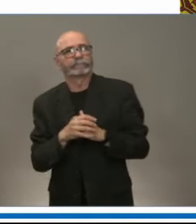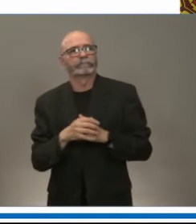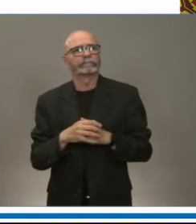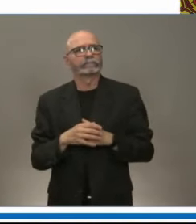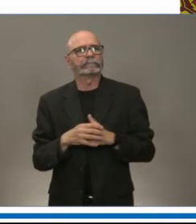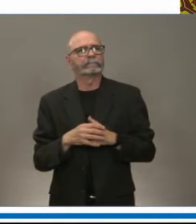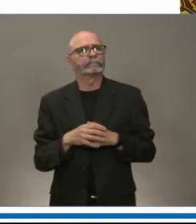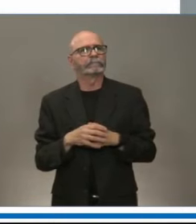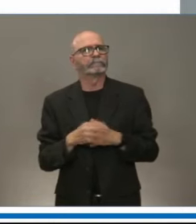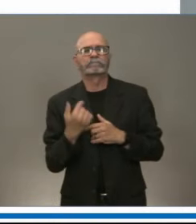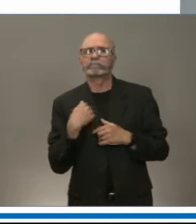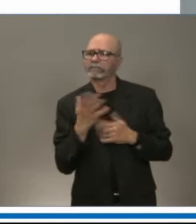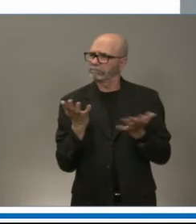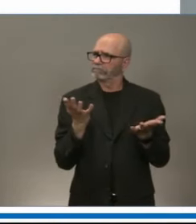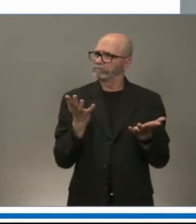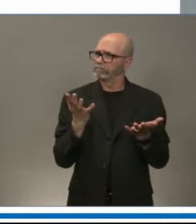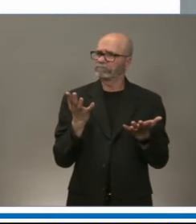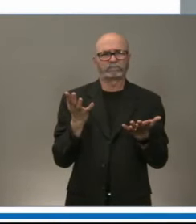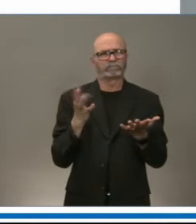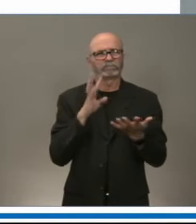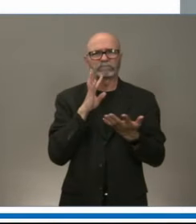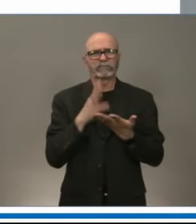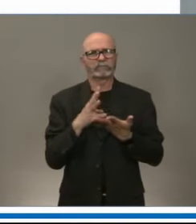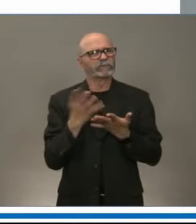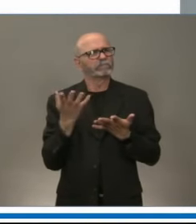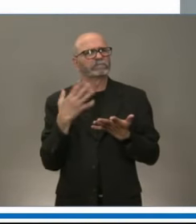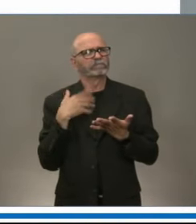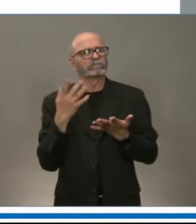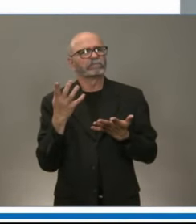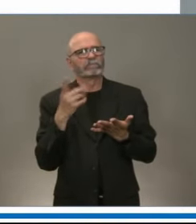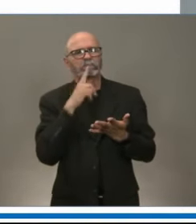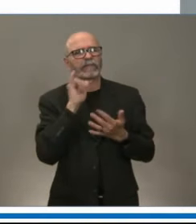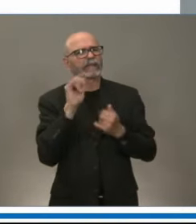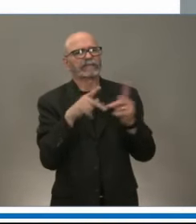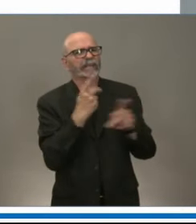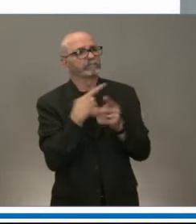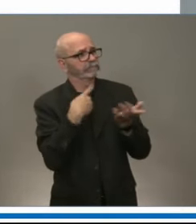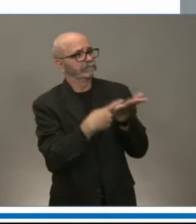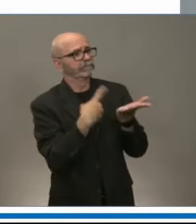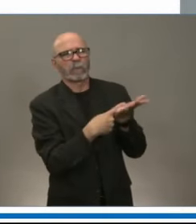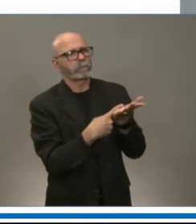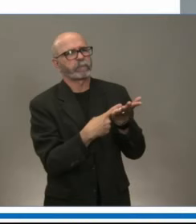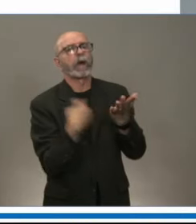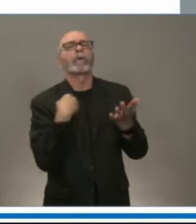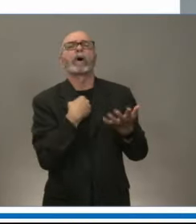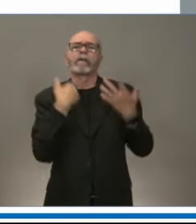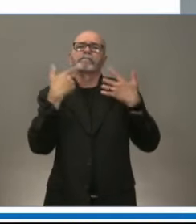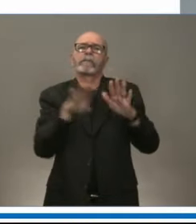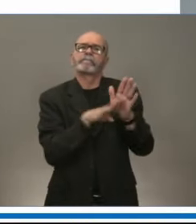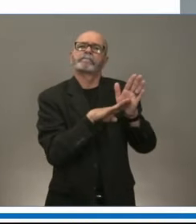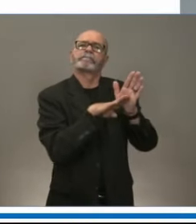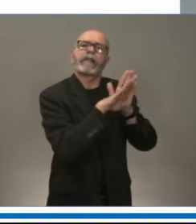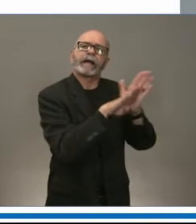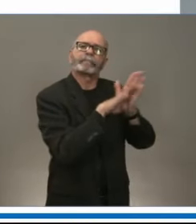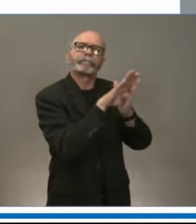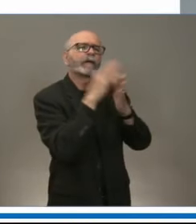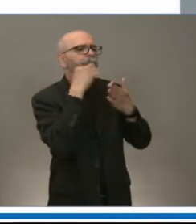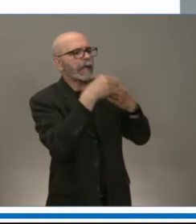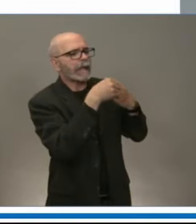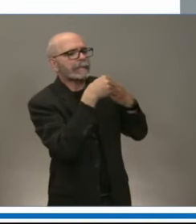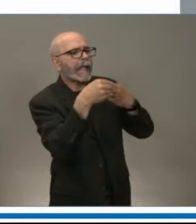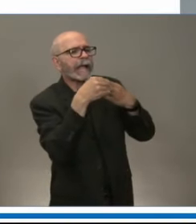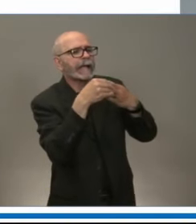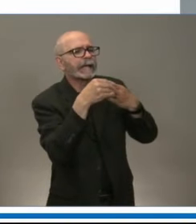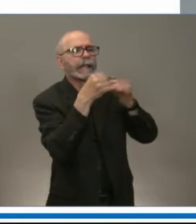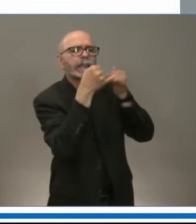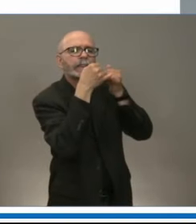having discussions on those particular issues. We are developing or have been developed a robust set of guidelines for both for the home care setting